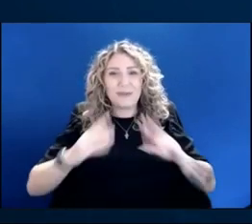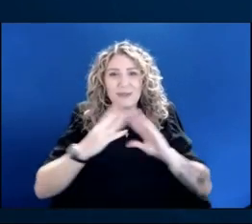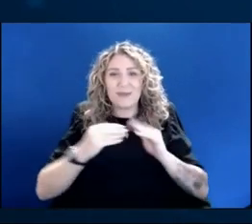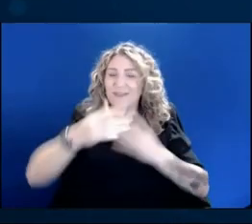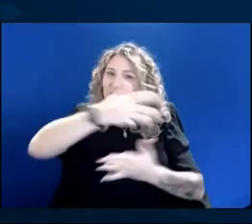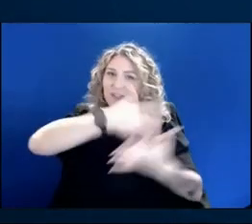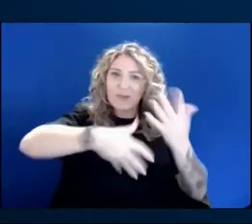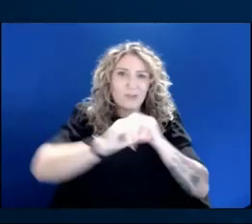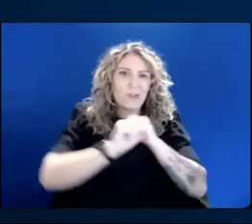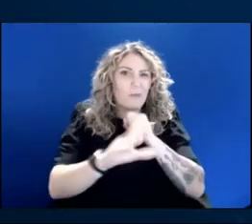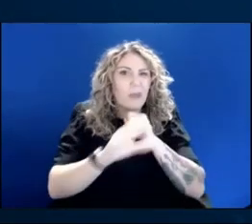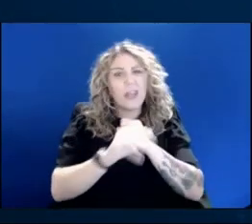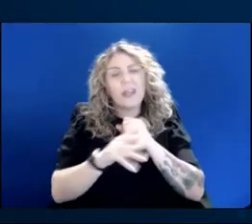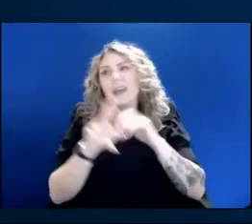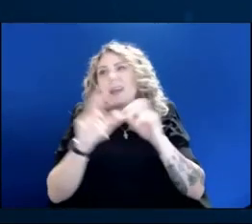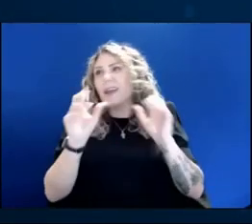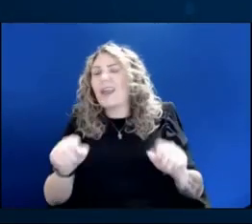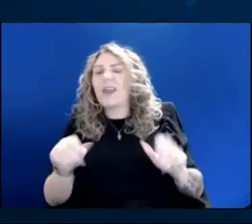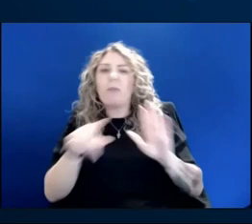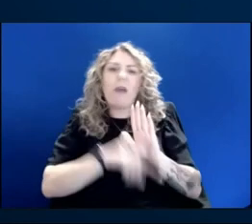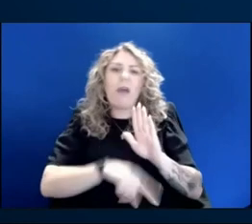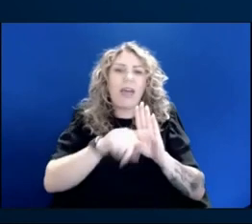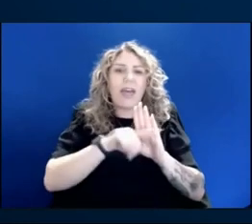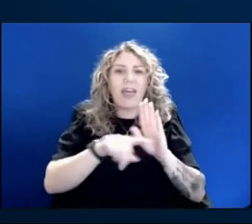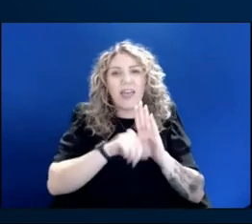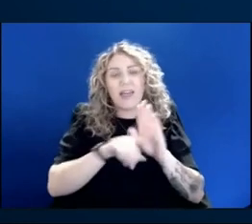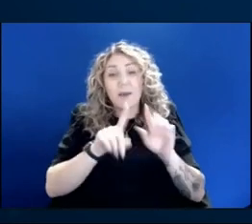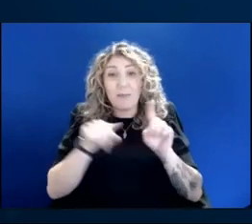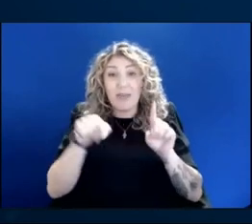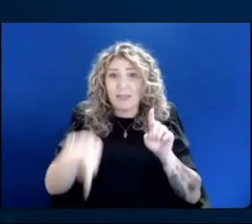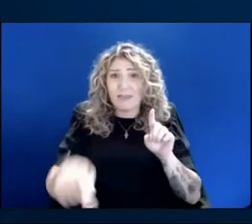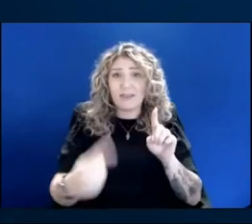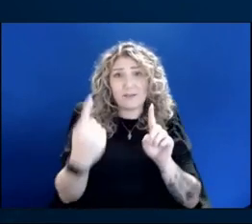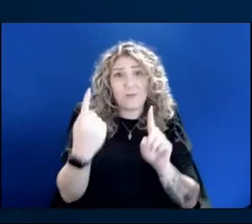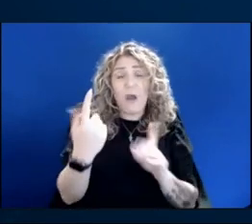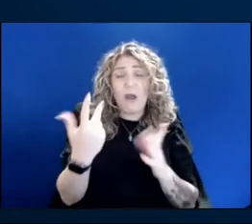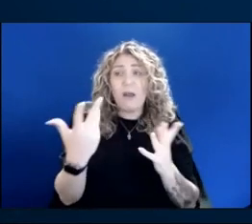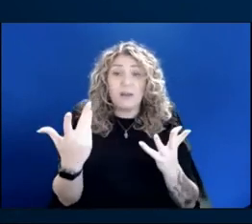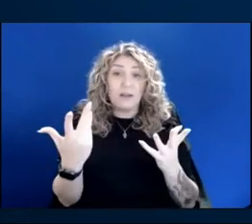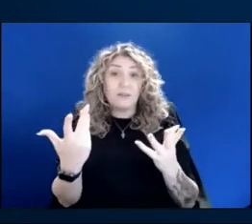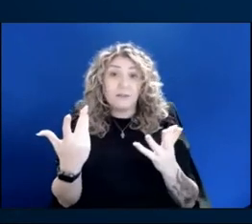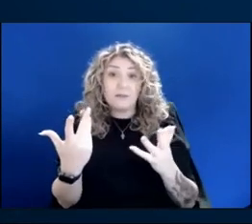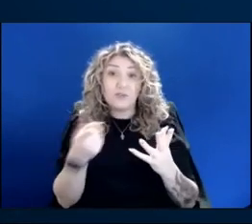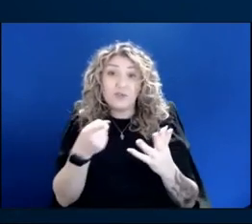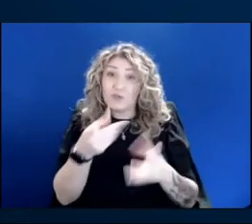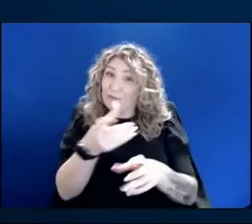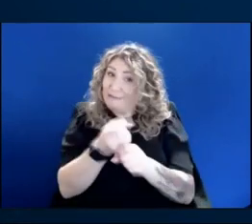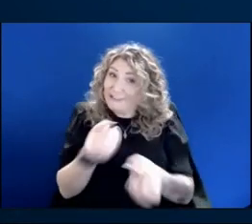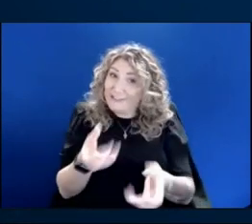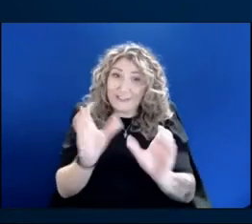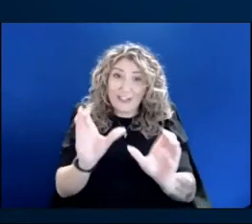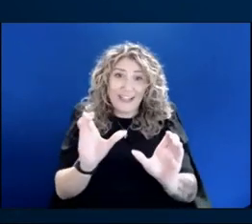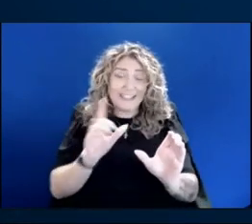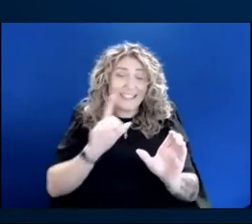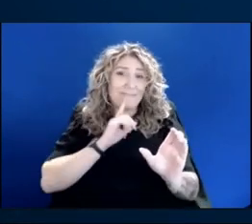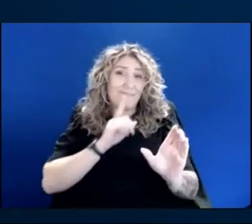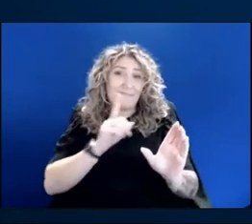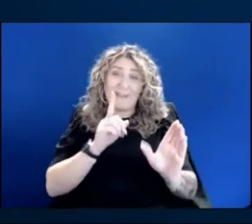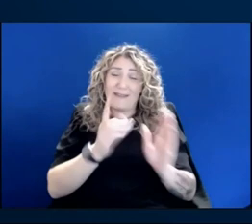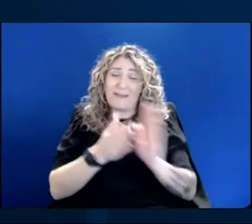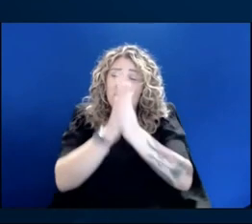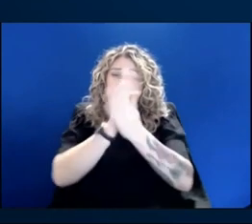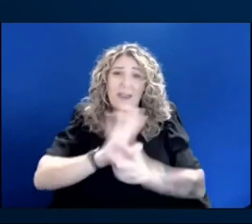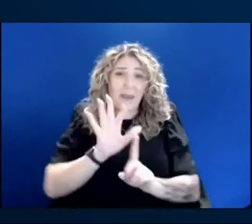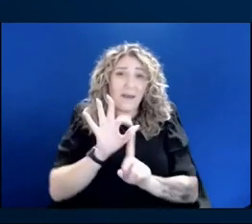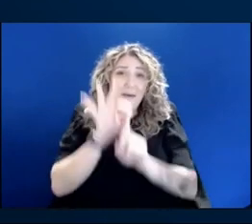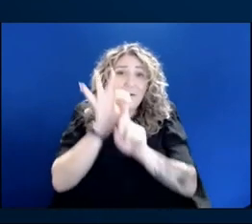media can bring on some negative consequences, but this is one of those ones where you took a chance and really turned it into something really special.